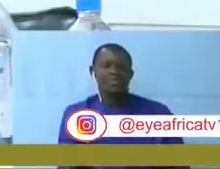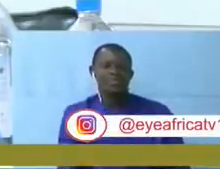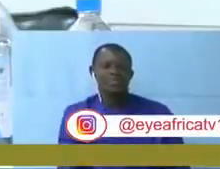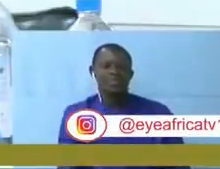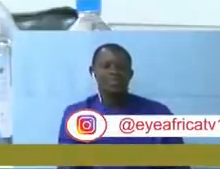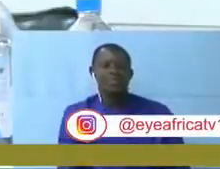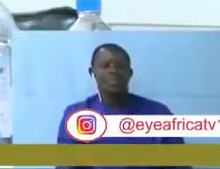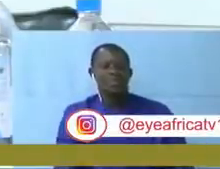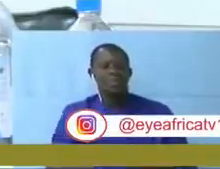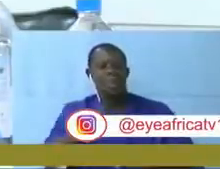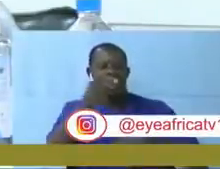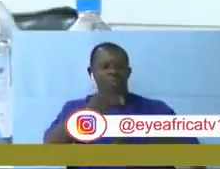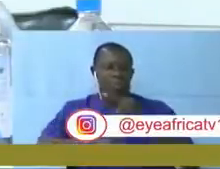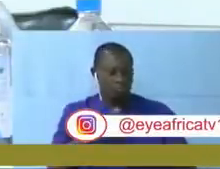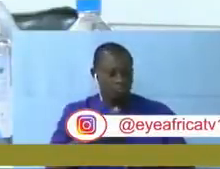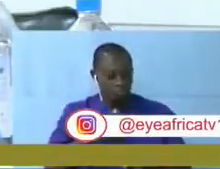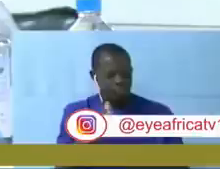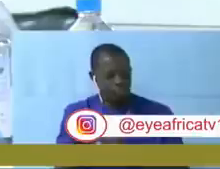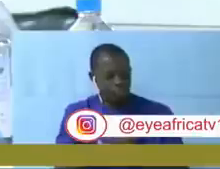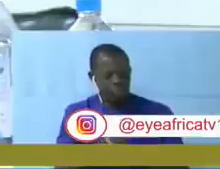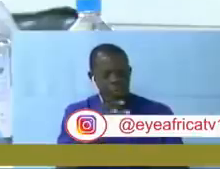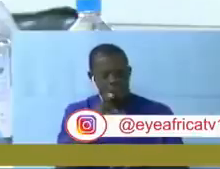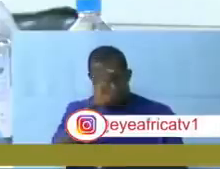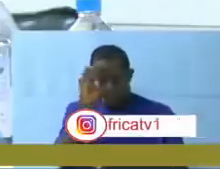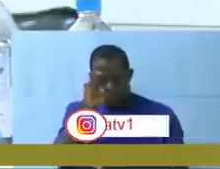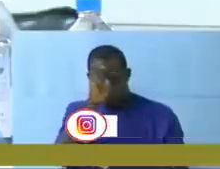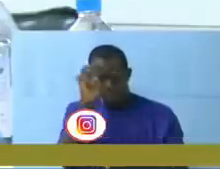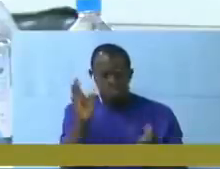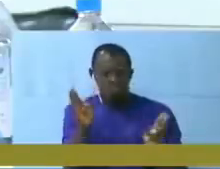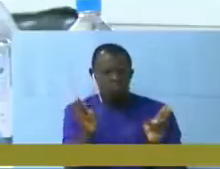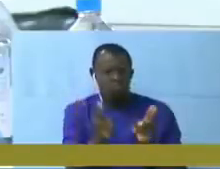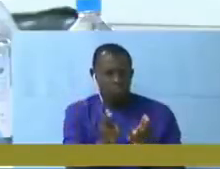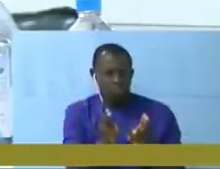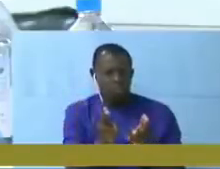1989 to 1991. Then I worked for a bit at the